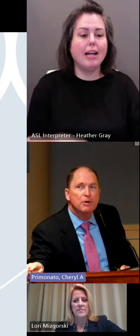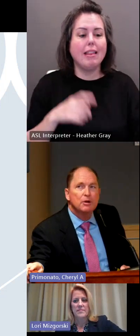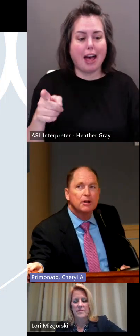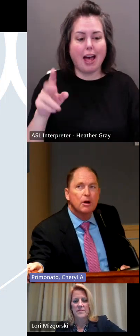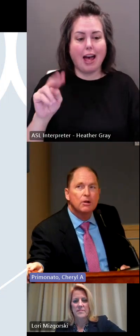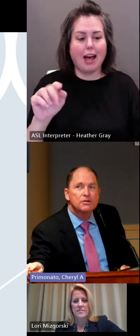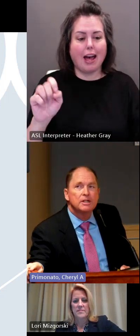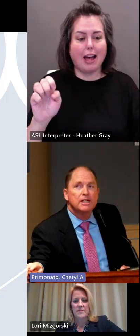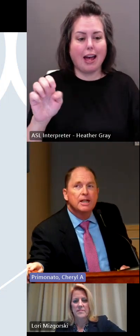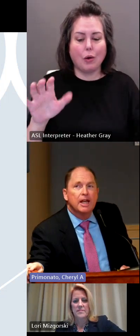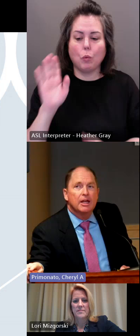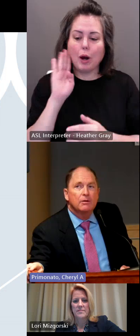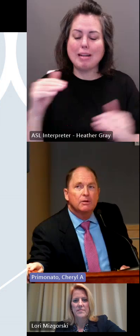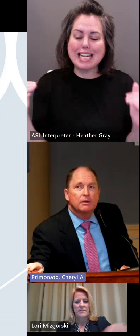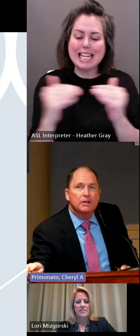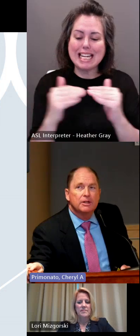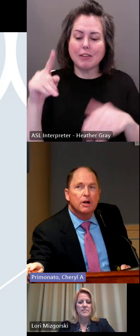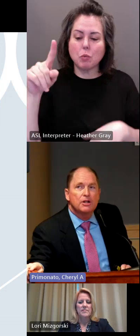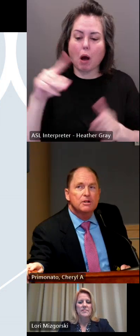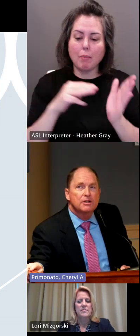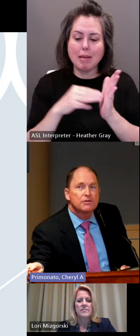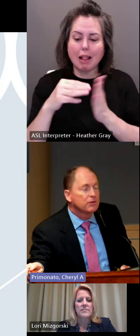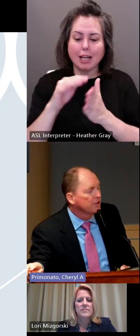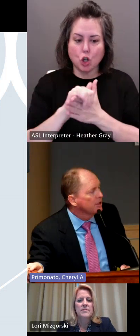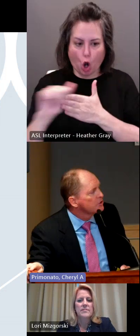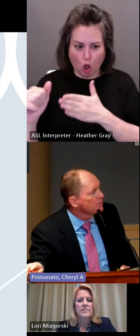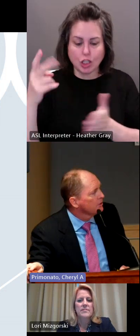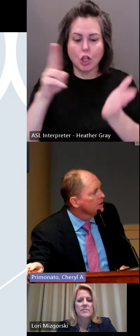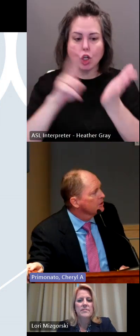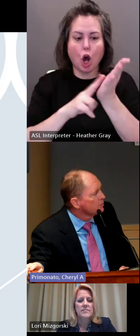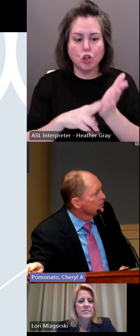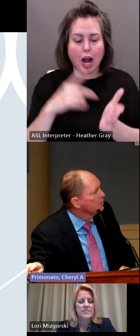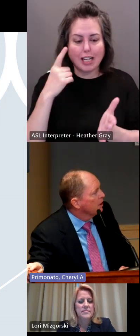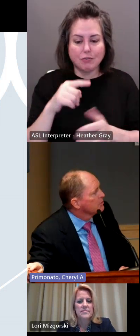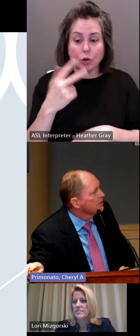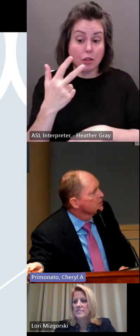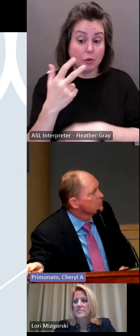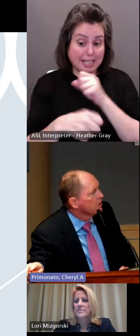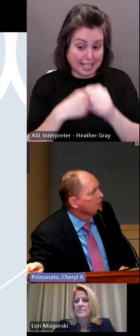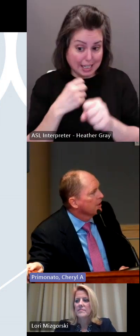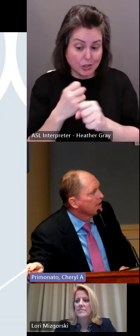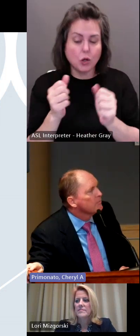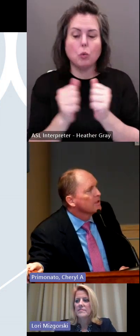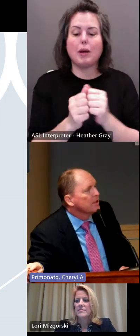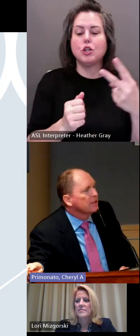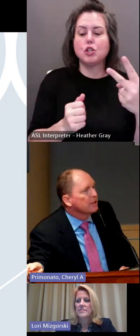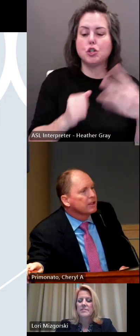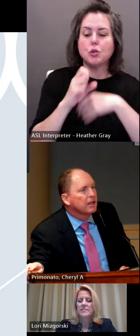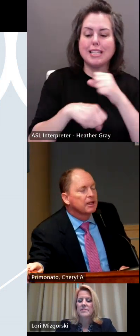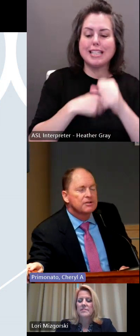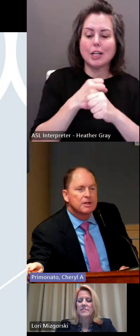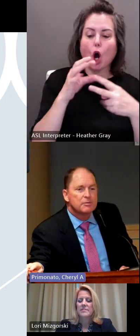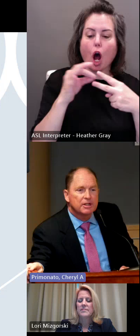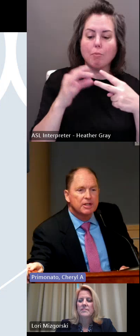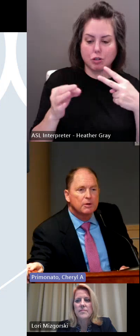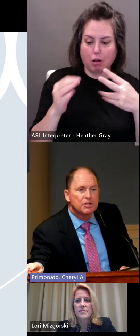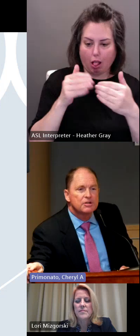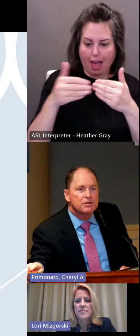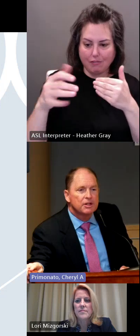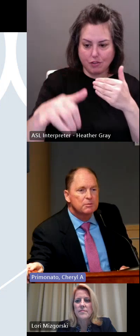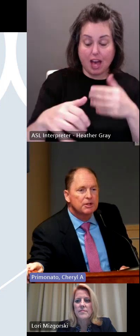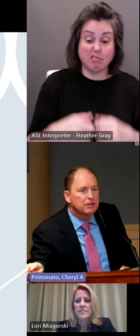even $1 million. And the contract is for an initial 3 years with 2 option years beyond that. Subject